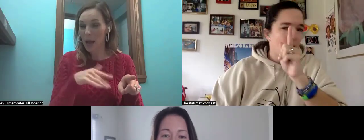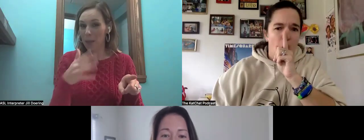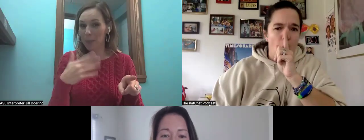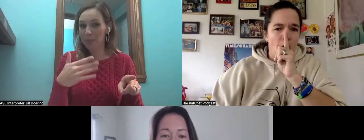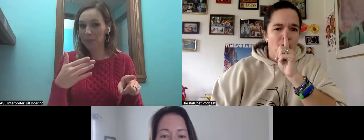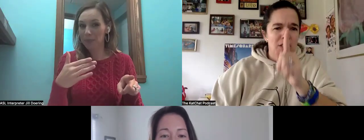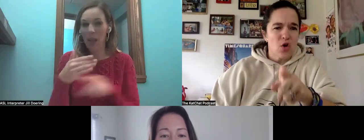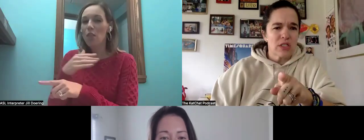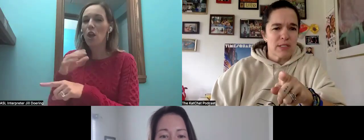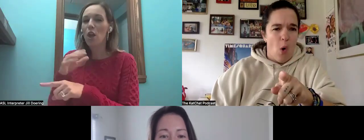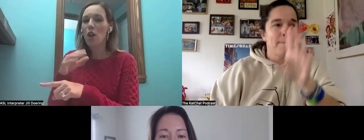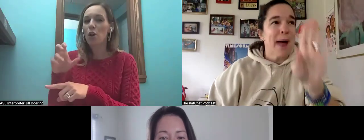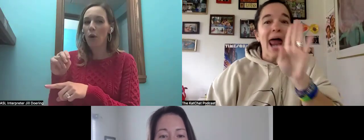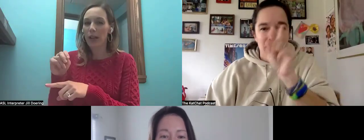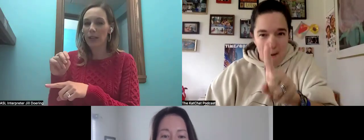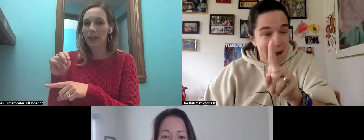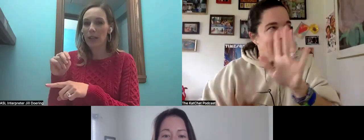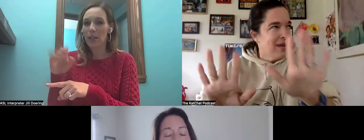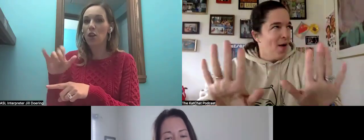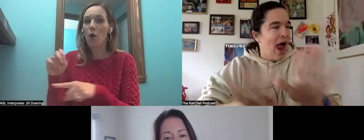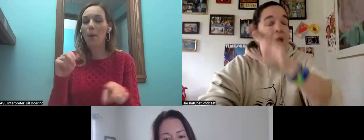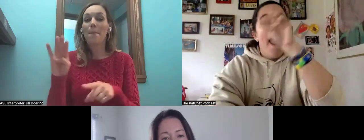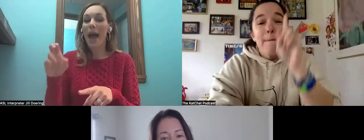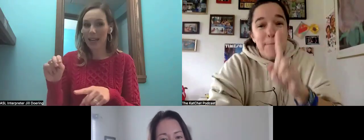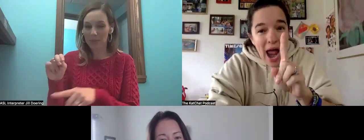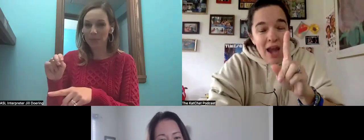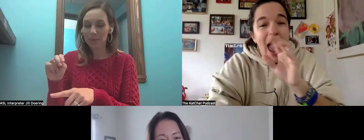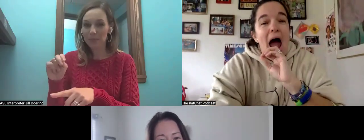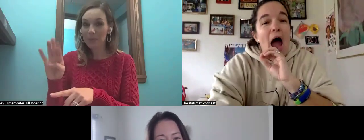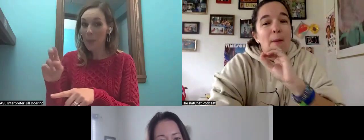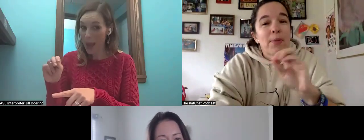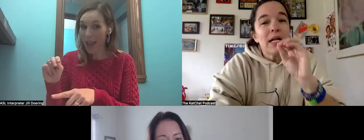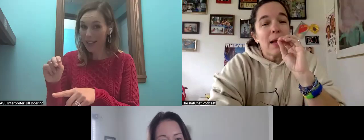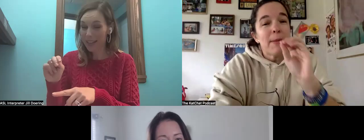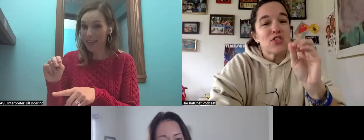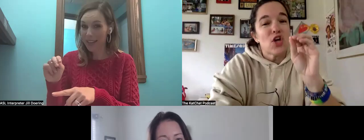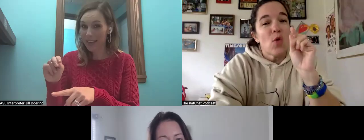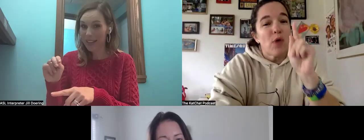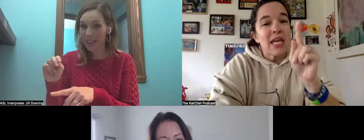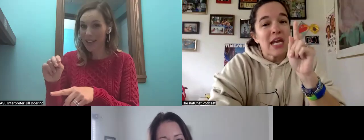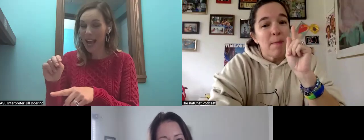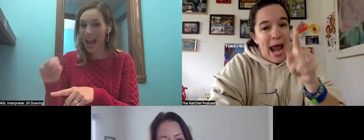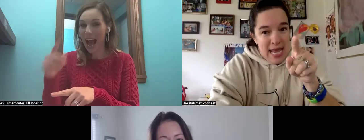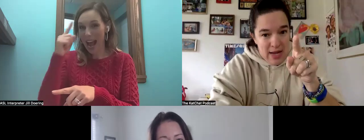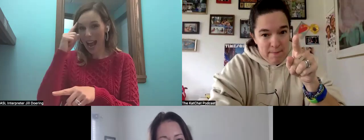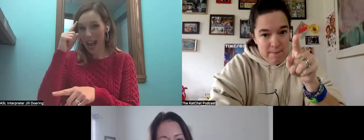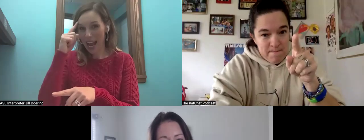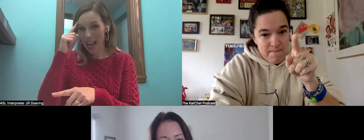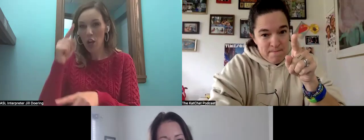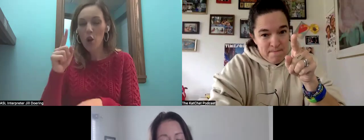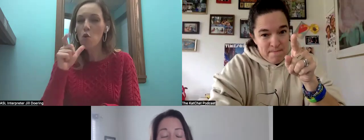that's the corn. No, The cookie that's the coin. Christmas Coin. Ben, okay. Yes. Ben, a completely a picture of Brandon